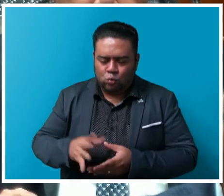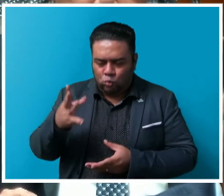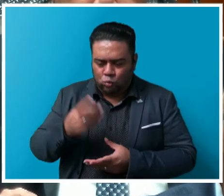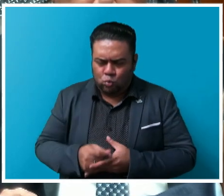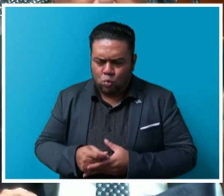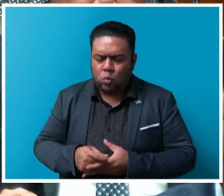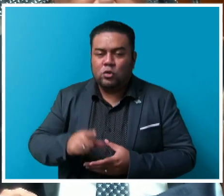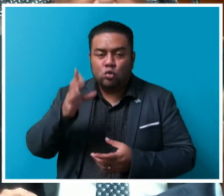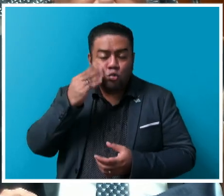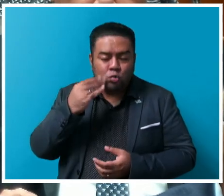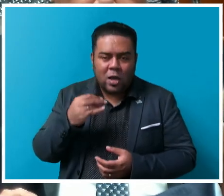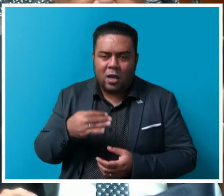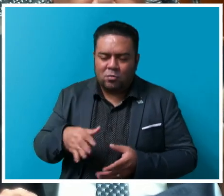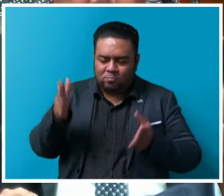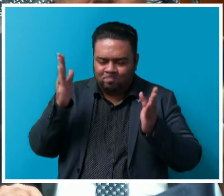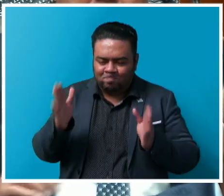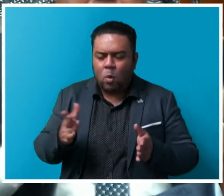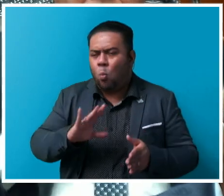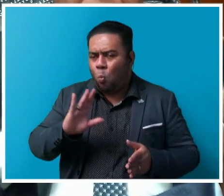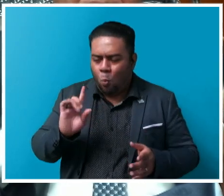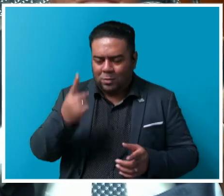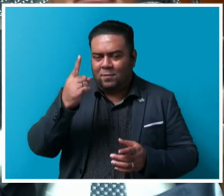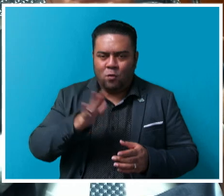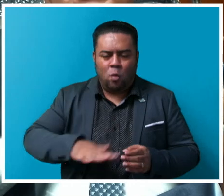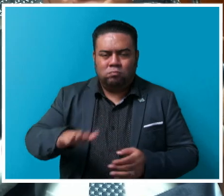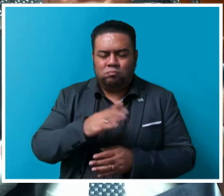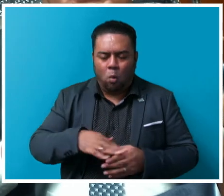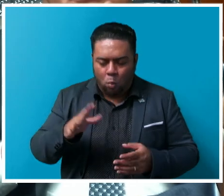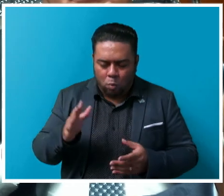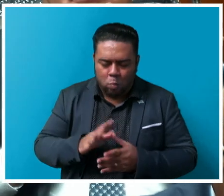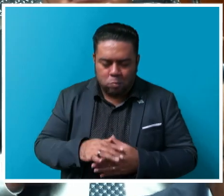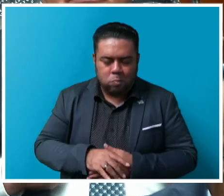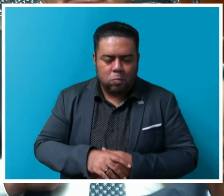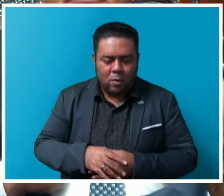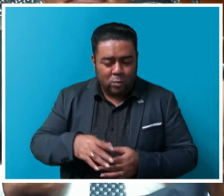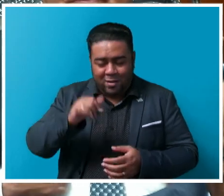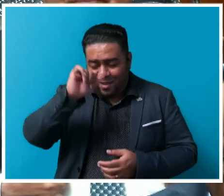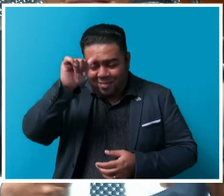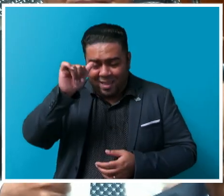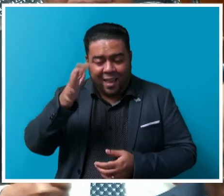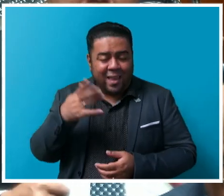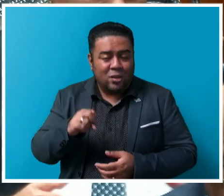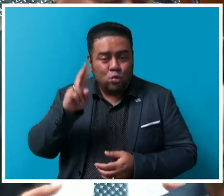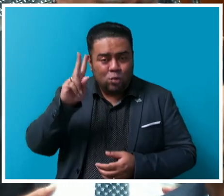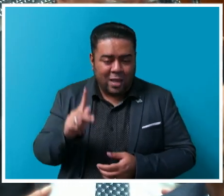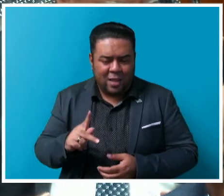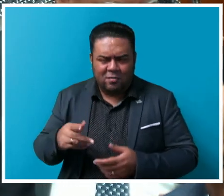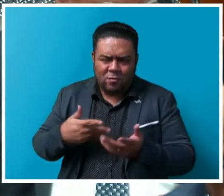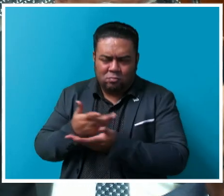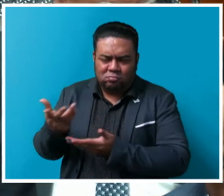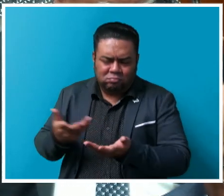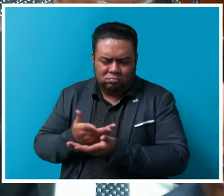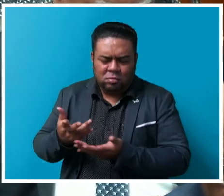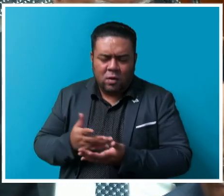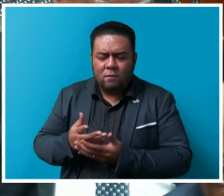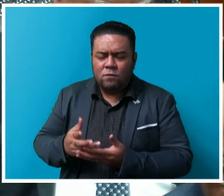for all. We are also in discussions with India and the UK on trade cooperation agreements. In